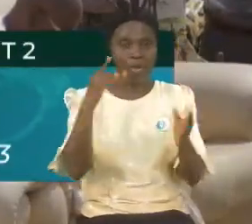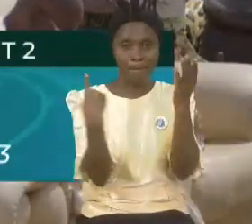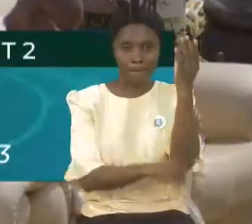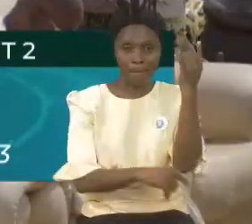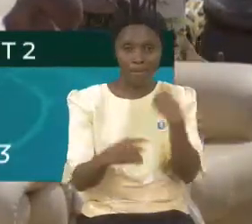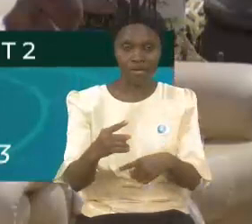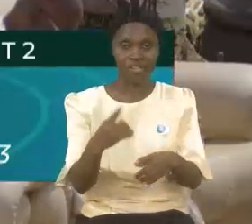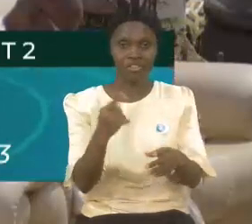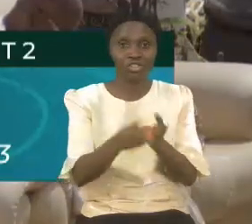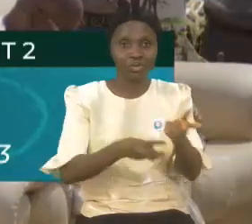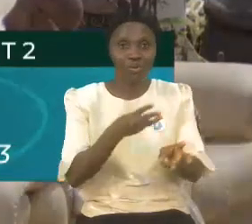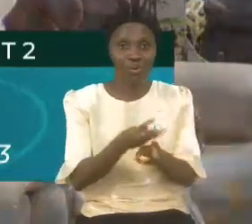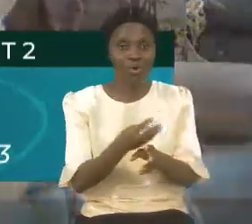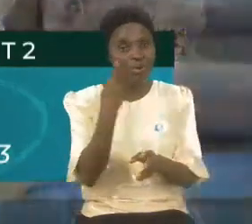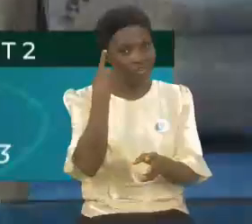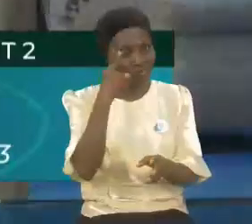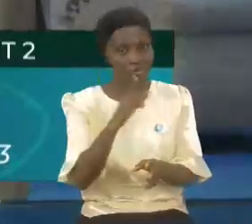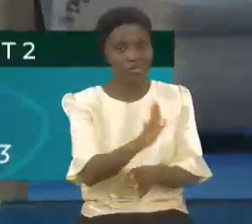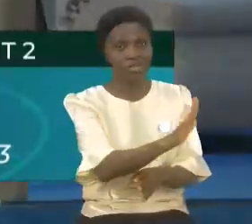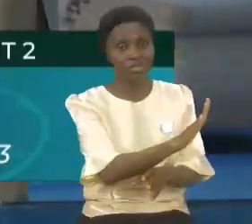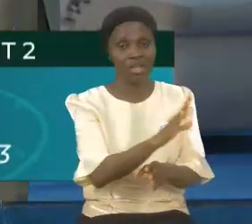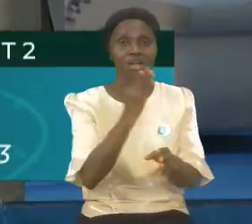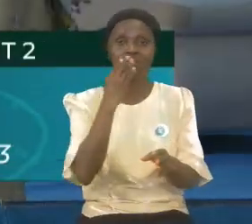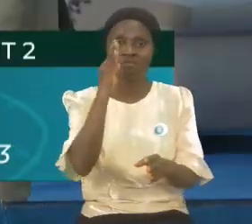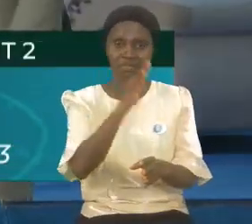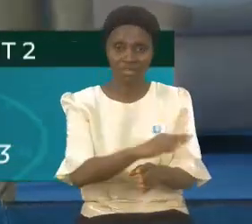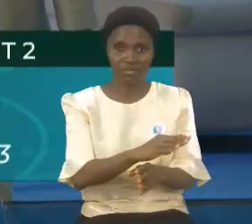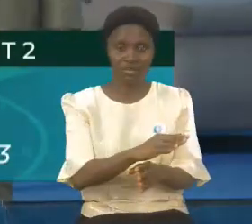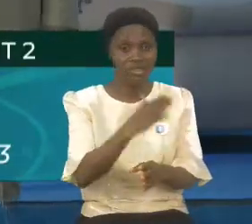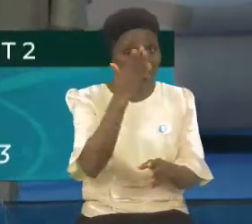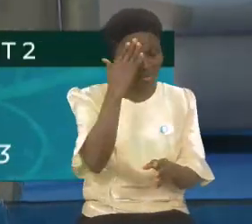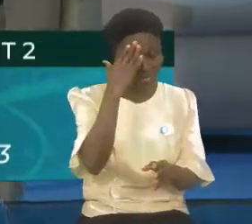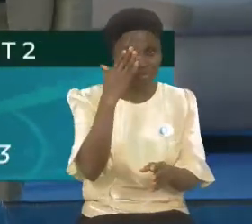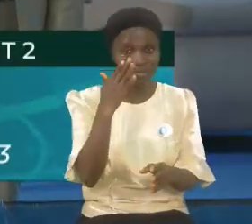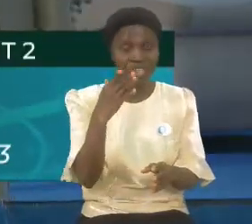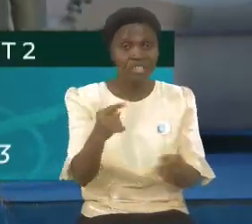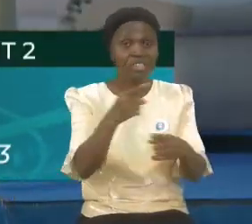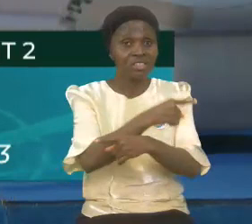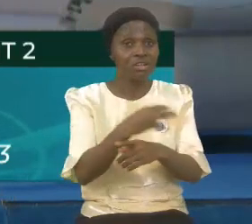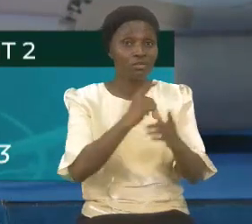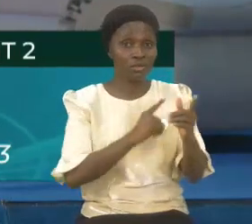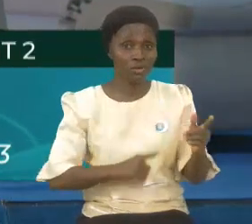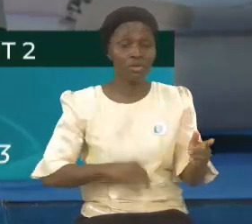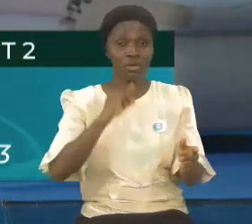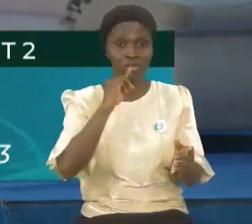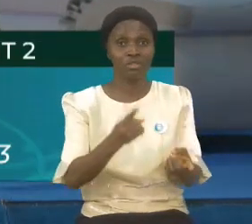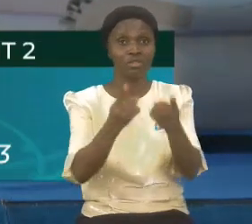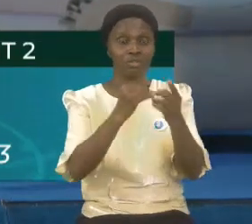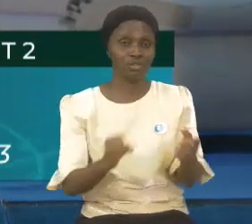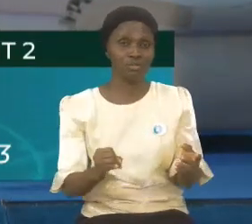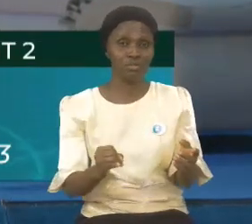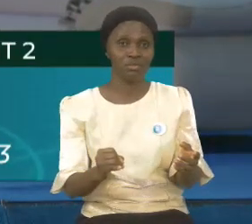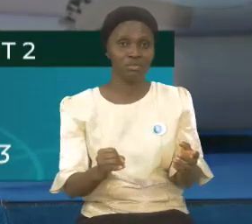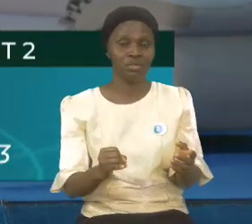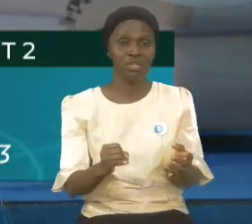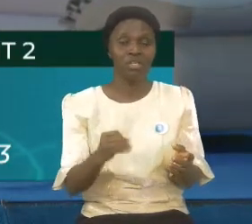for their evil. The day of the Lord coming. The people live now as if there's no reckoning day.